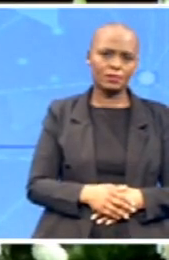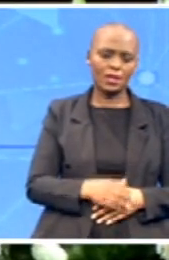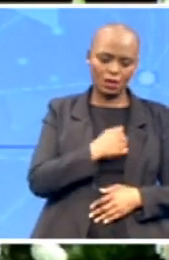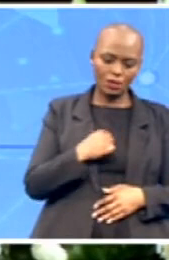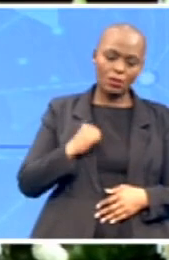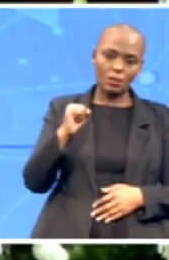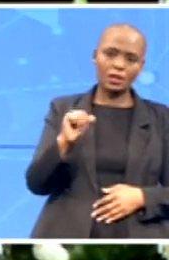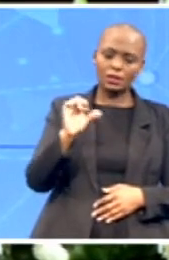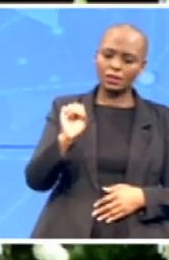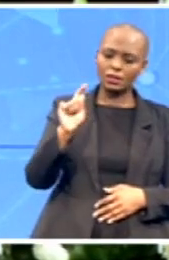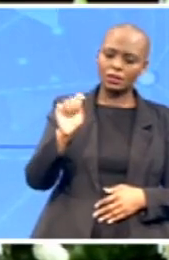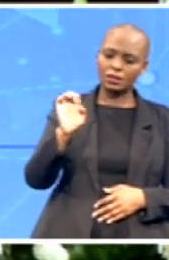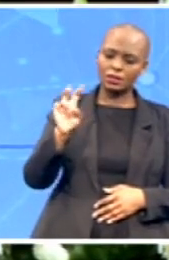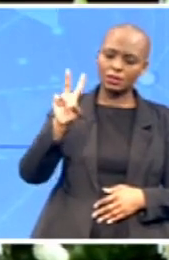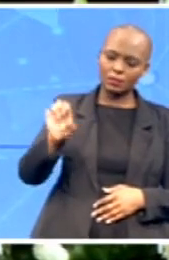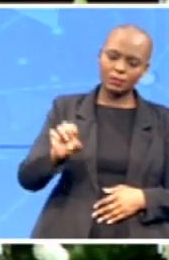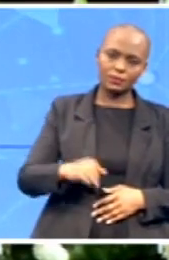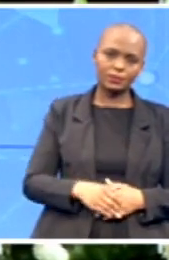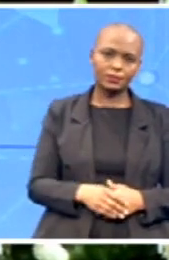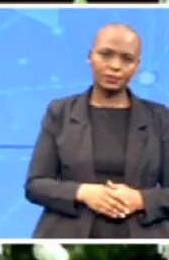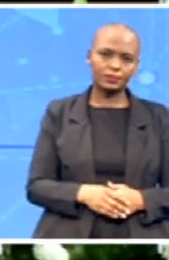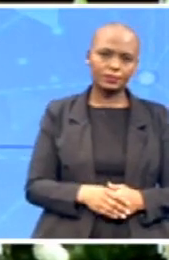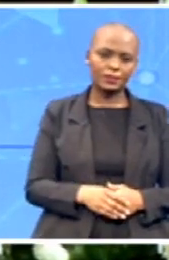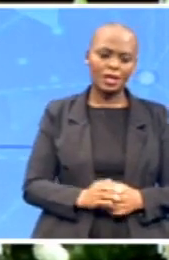You'll never have a brother that loves you like Komphela.